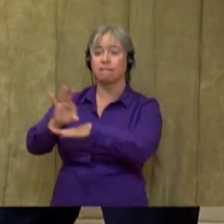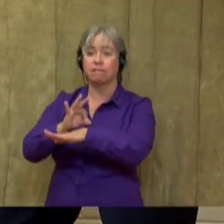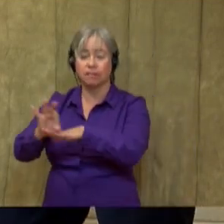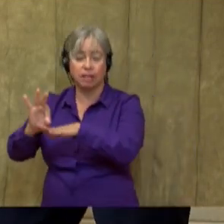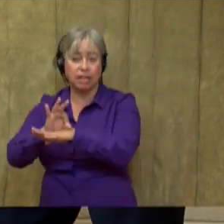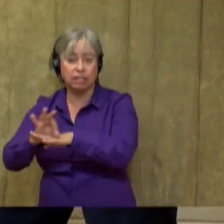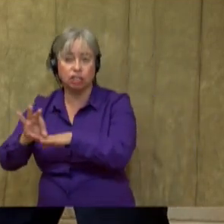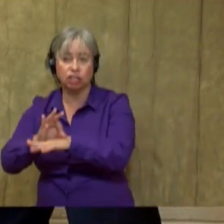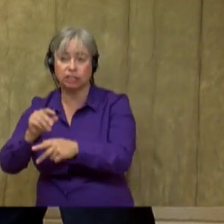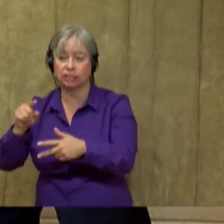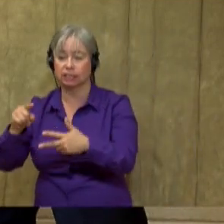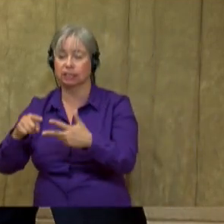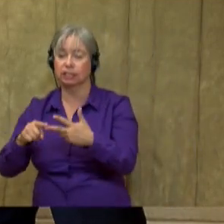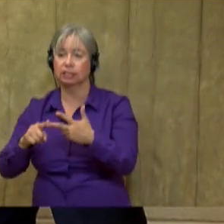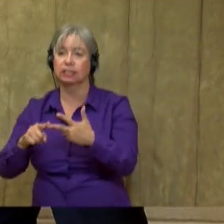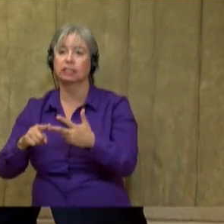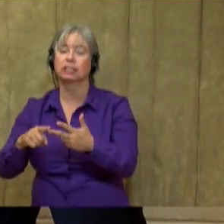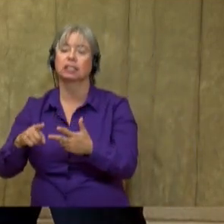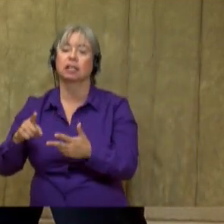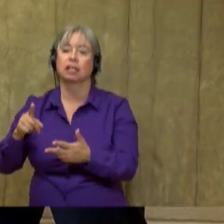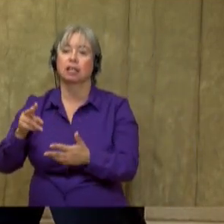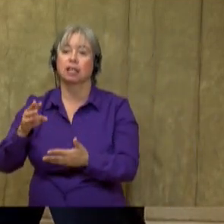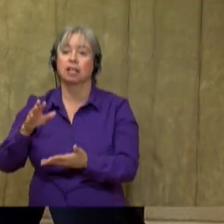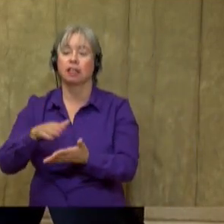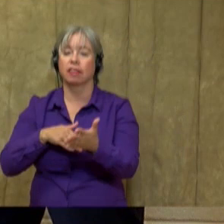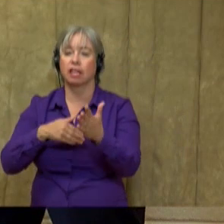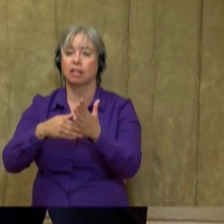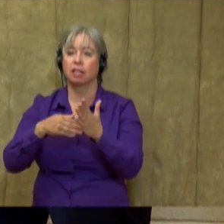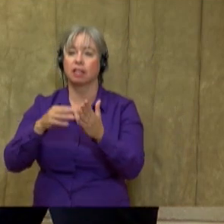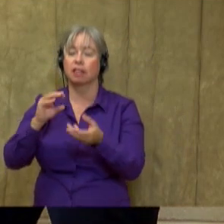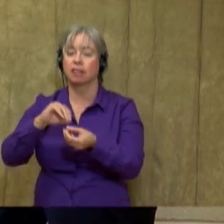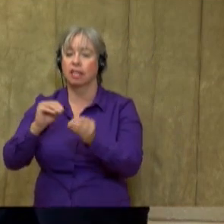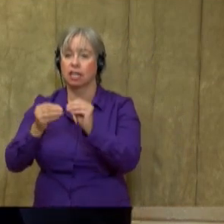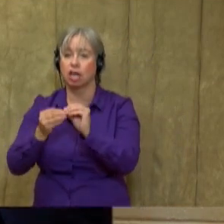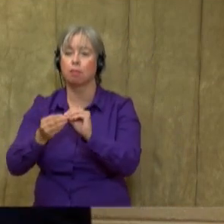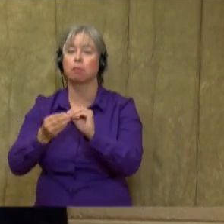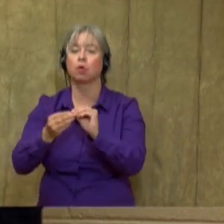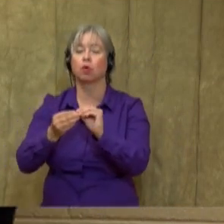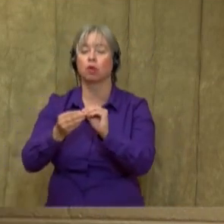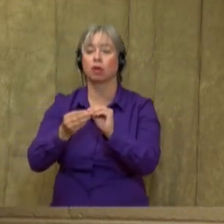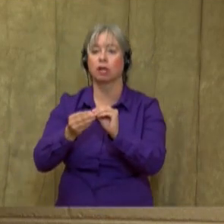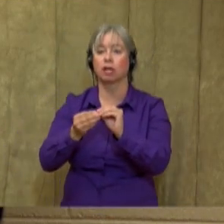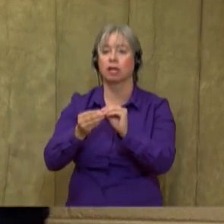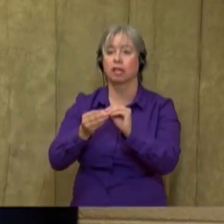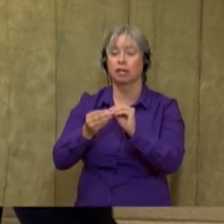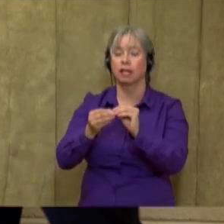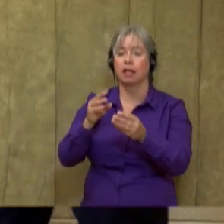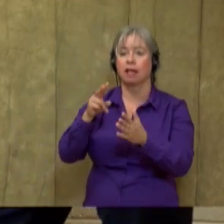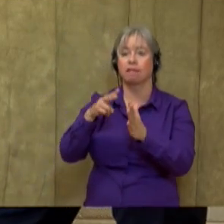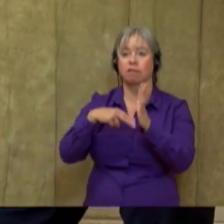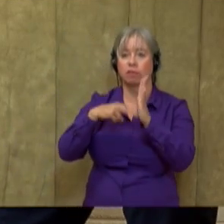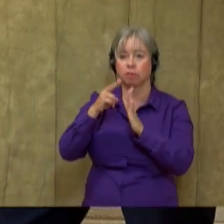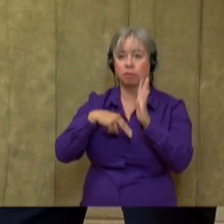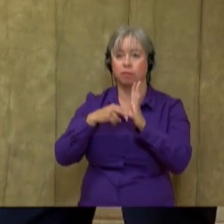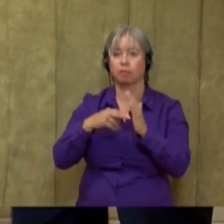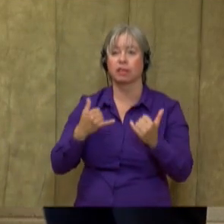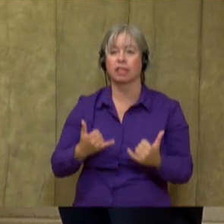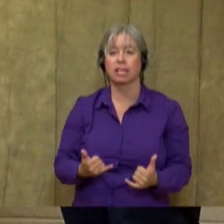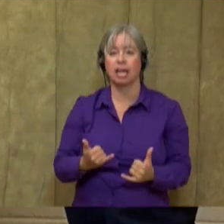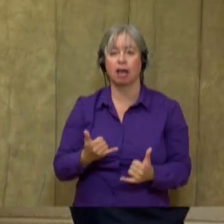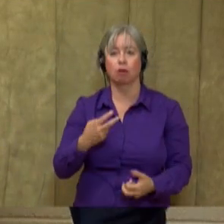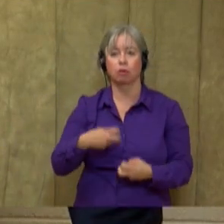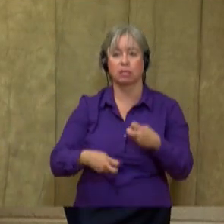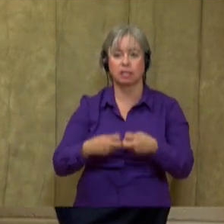idea of the number of faces painted for each of these. And so here's the problem. If we were to paint all